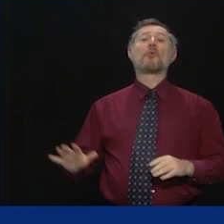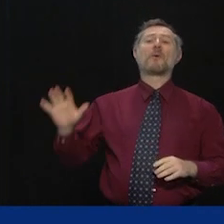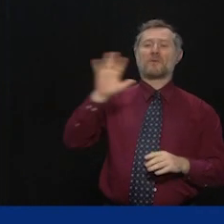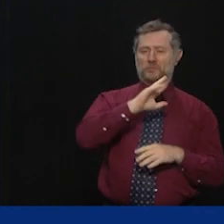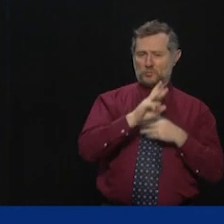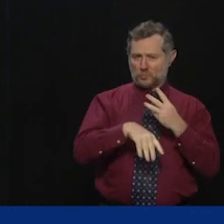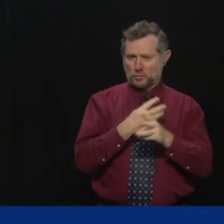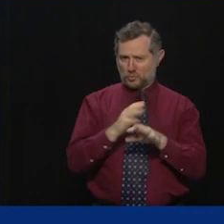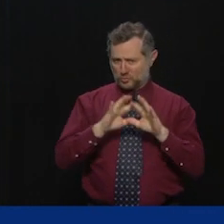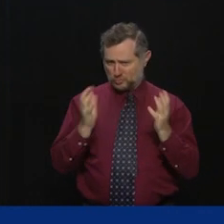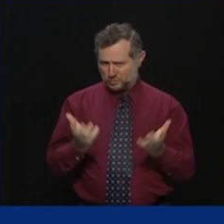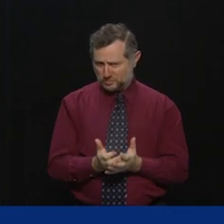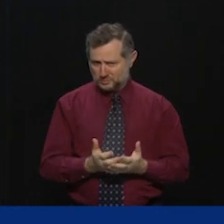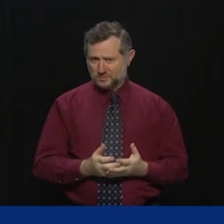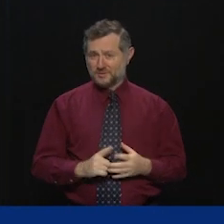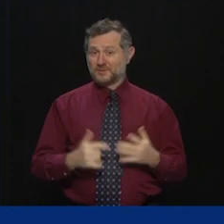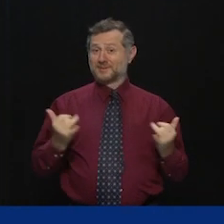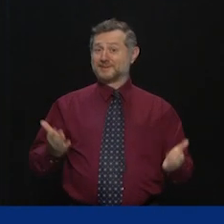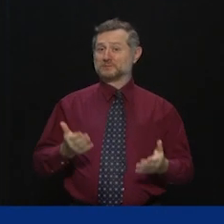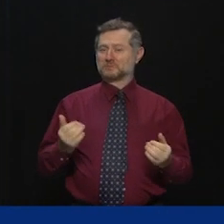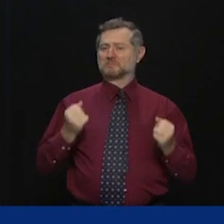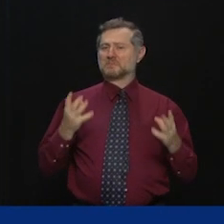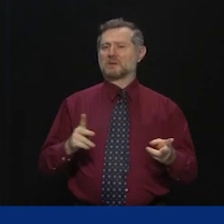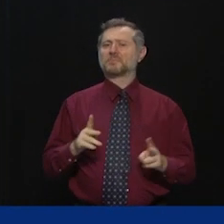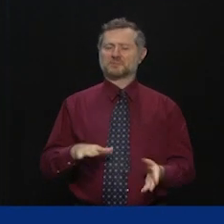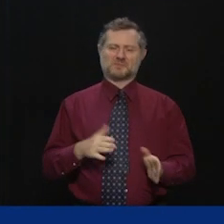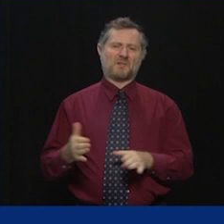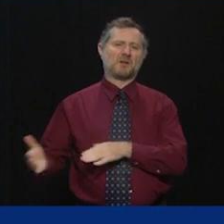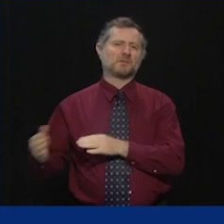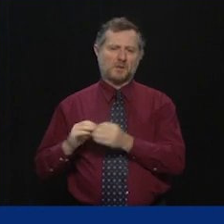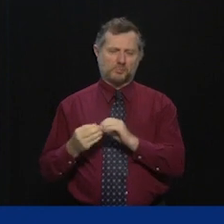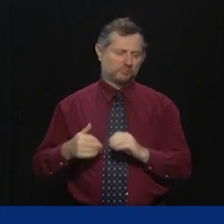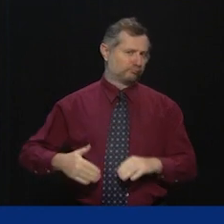of death here. We saw a lot of sickness.